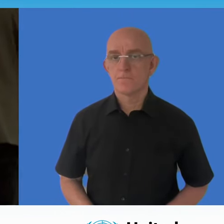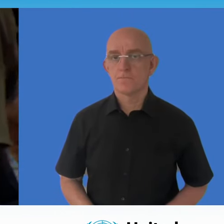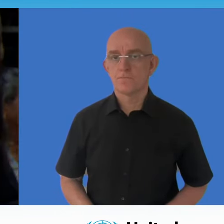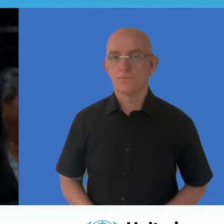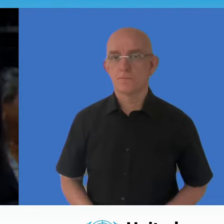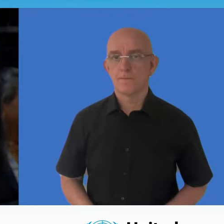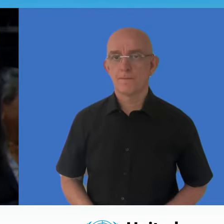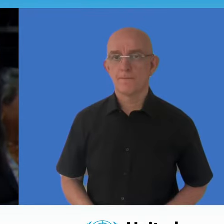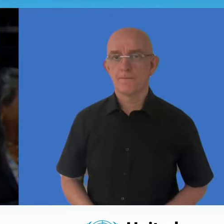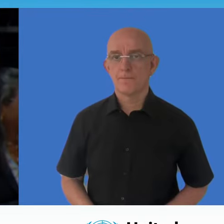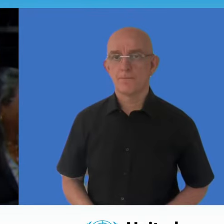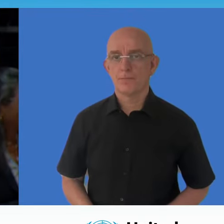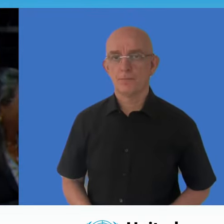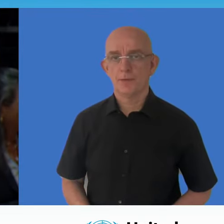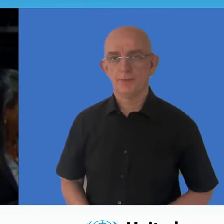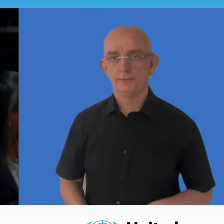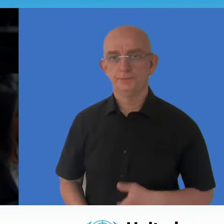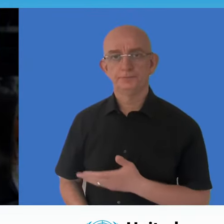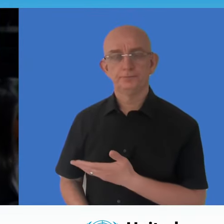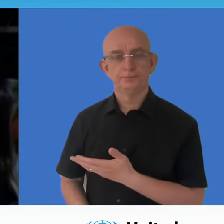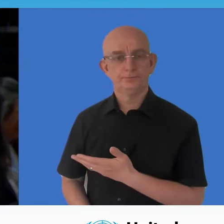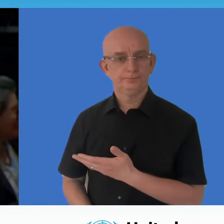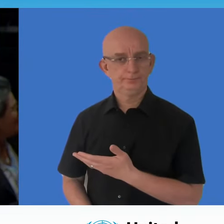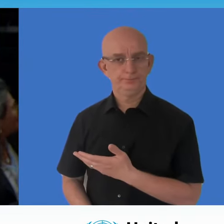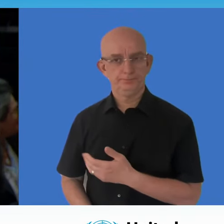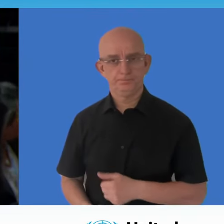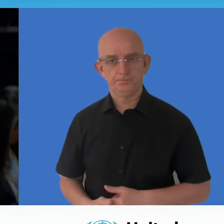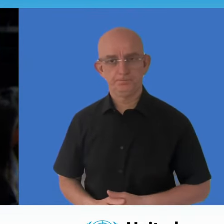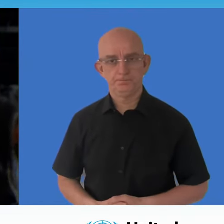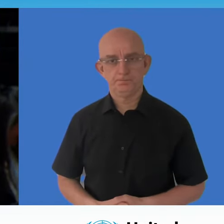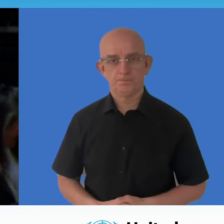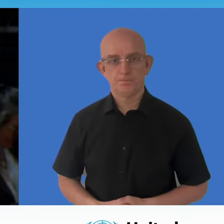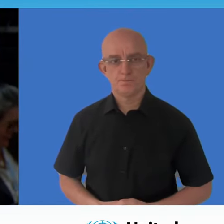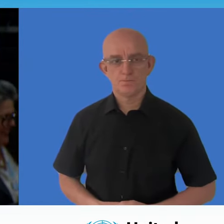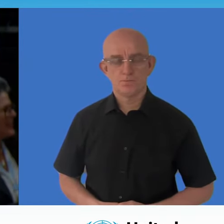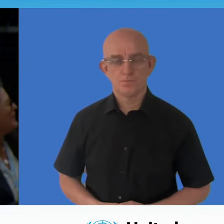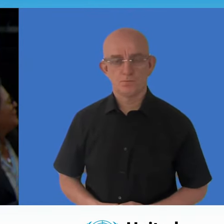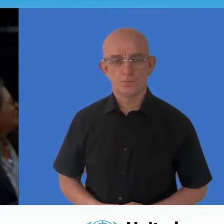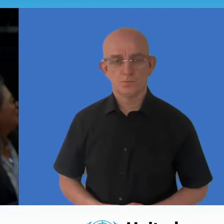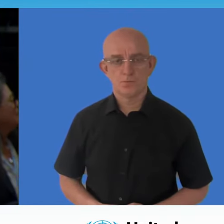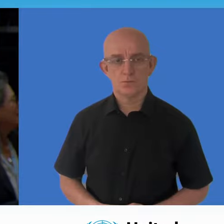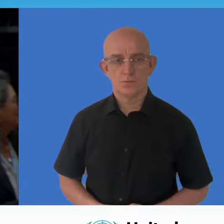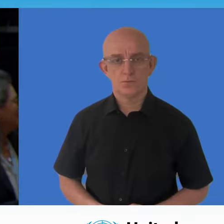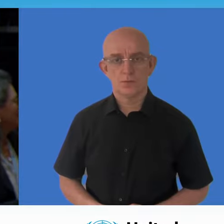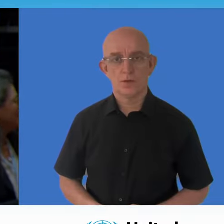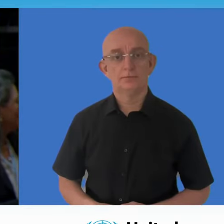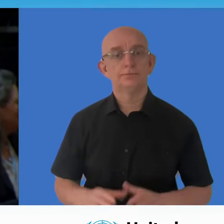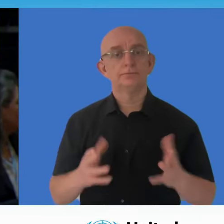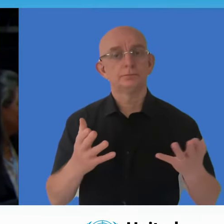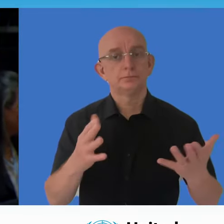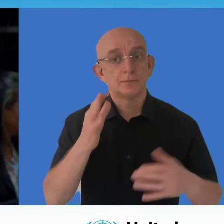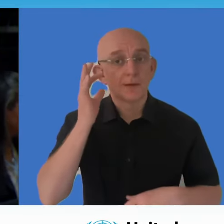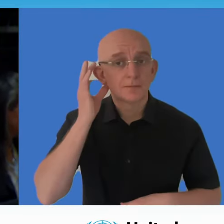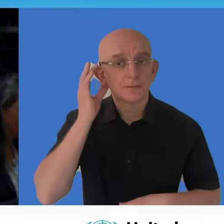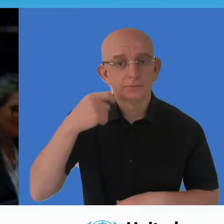Madam President of the Economic and Social Council, Your Excellency Ambassador Paula